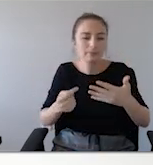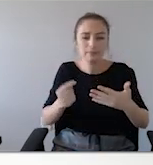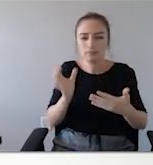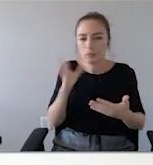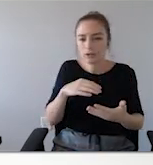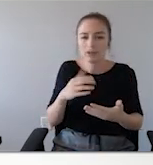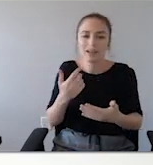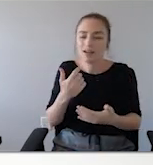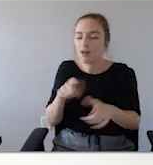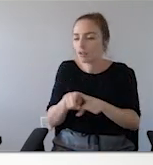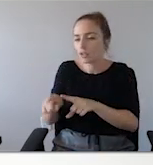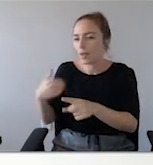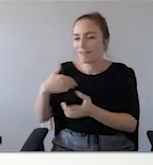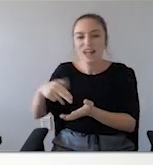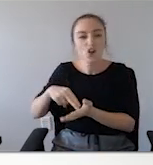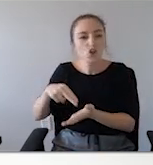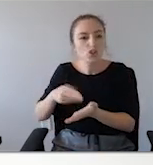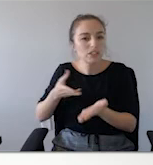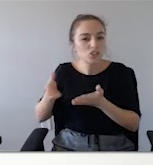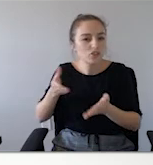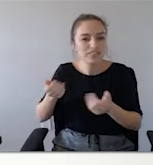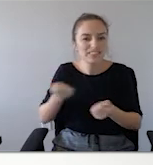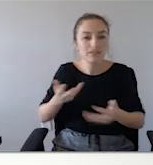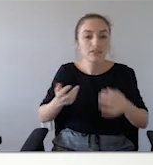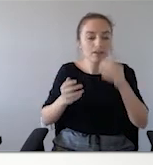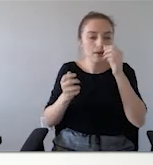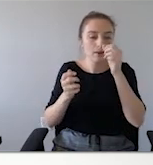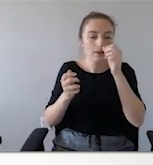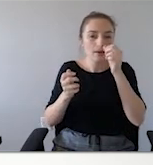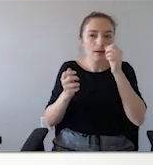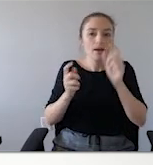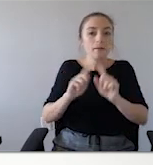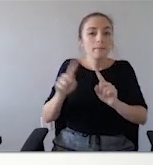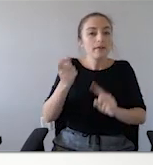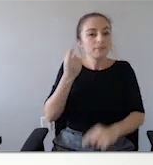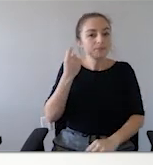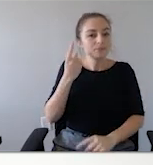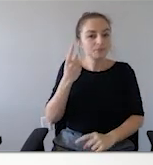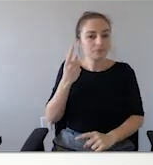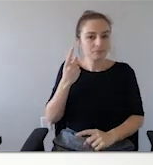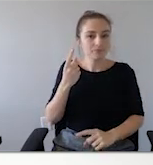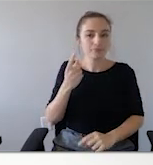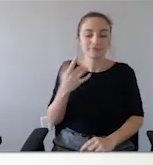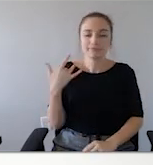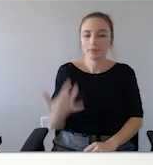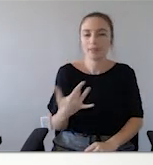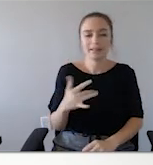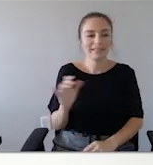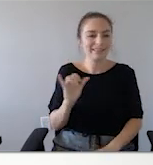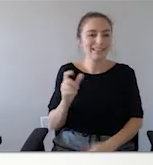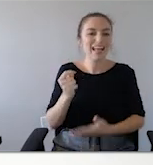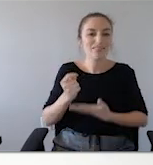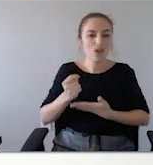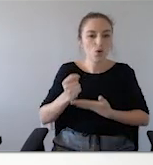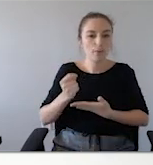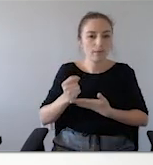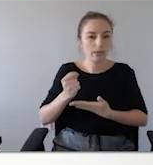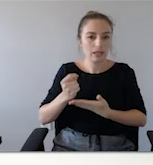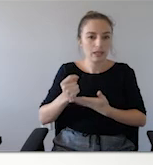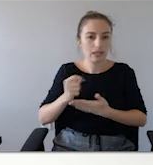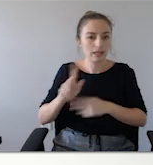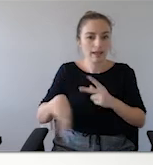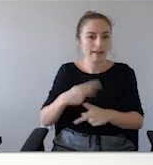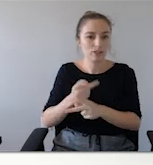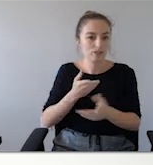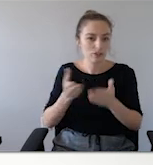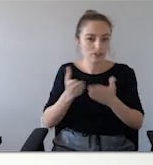a service, usually it's like a therapeutic type of service. Now, what you need to know, if you don't, actually